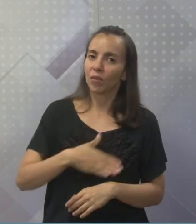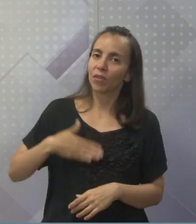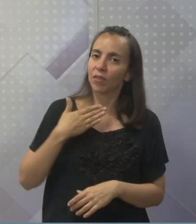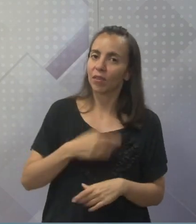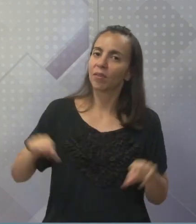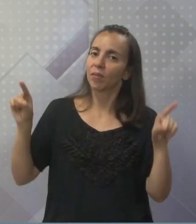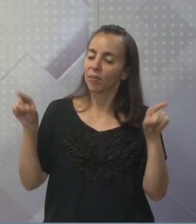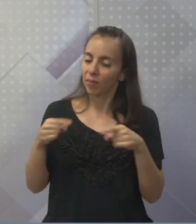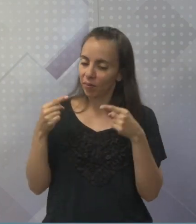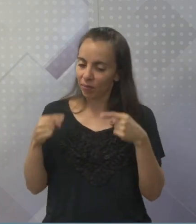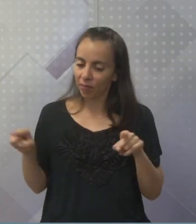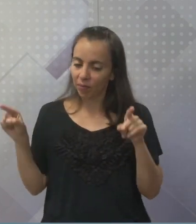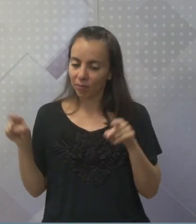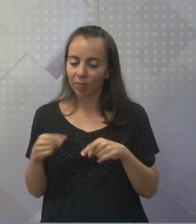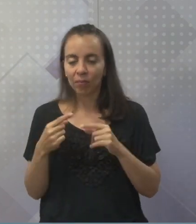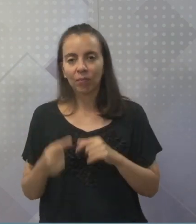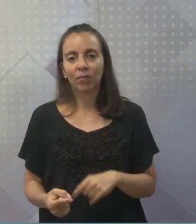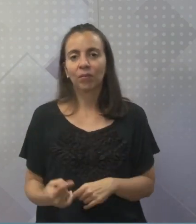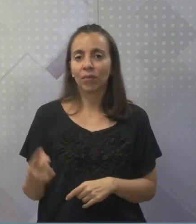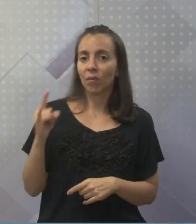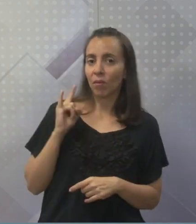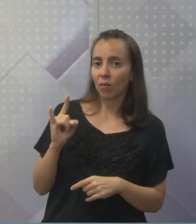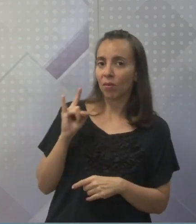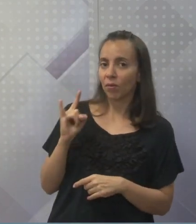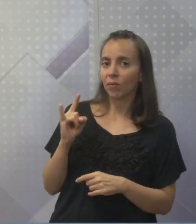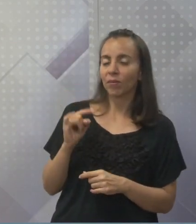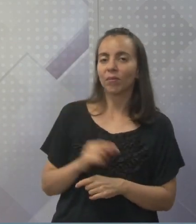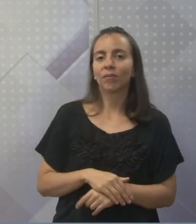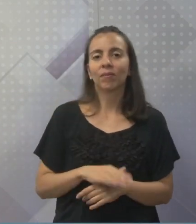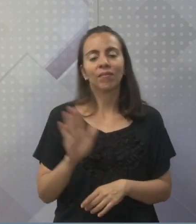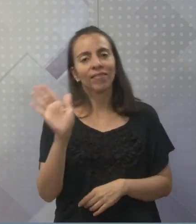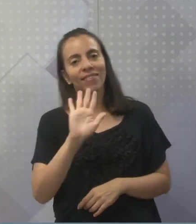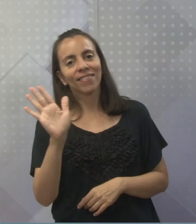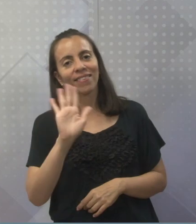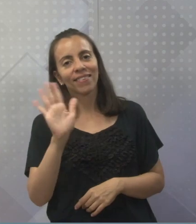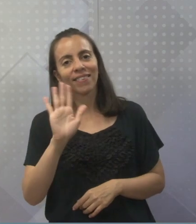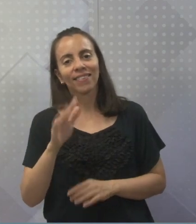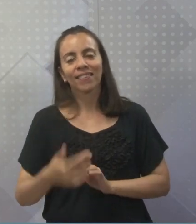tenham gostado também da canção Rock and Roll Lullaby, e até a próxima.